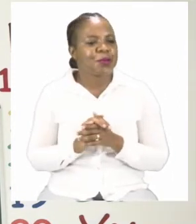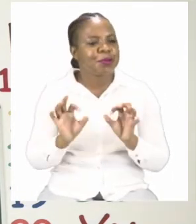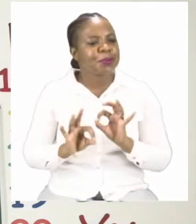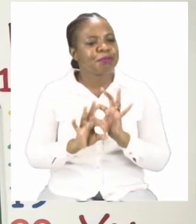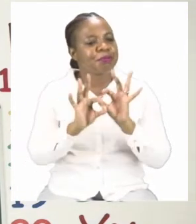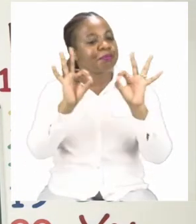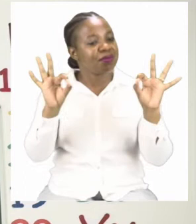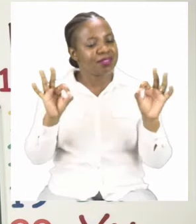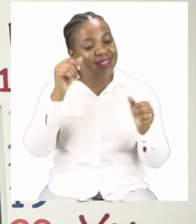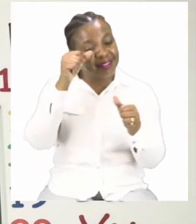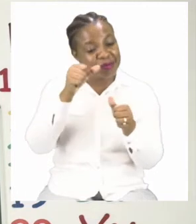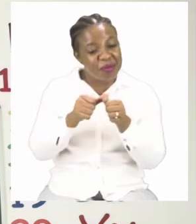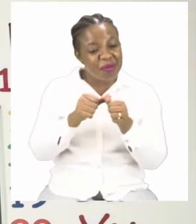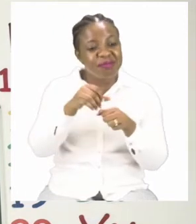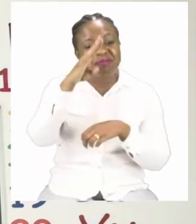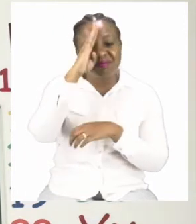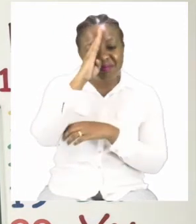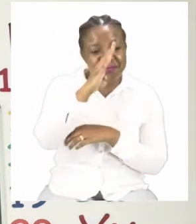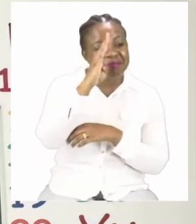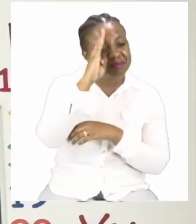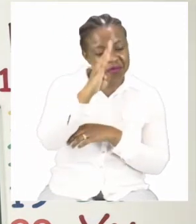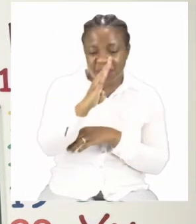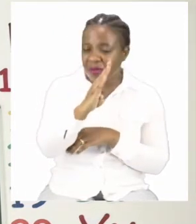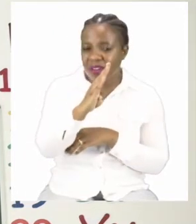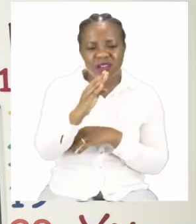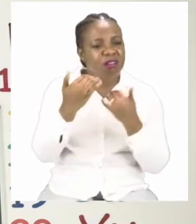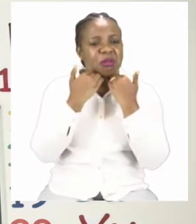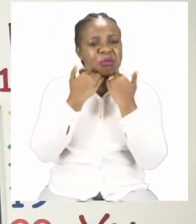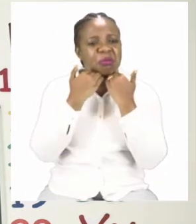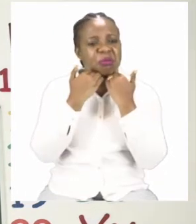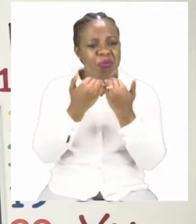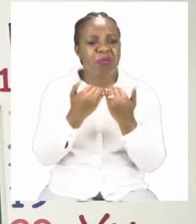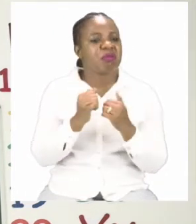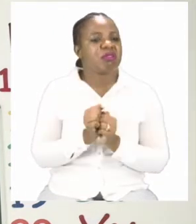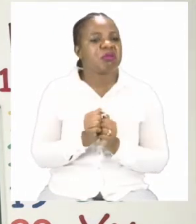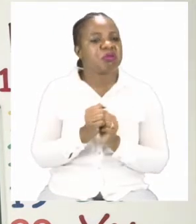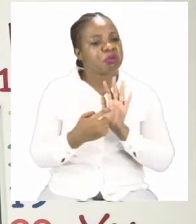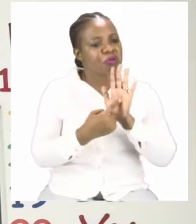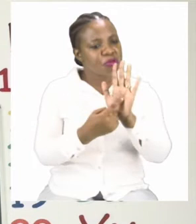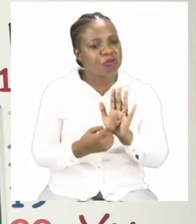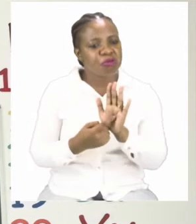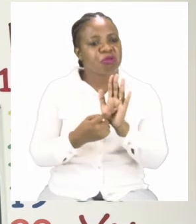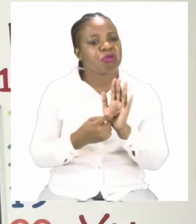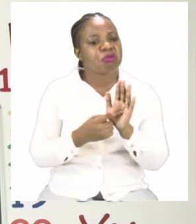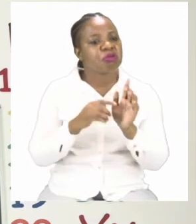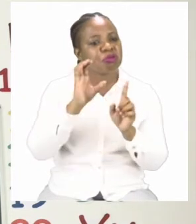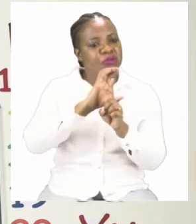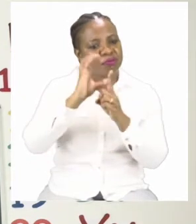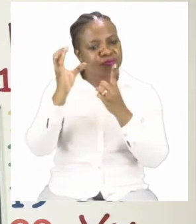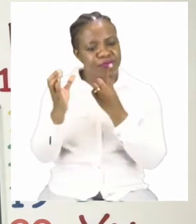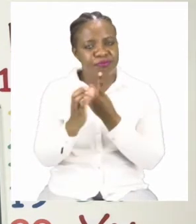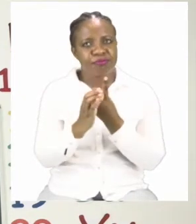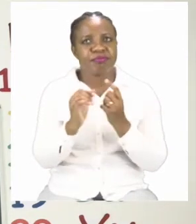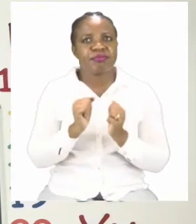very important, especially in our different cultures and customs. So now that we have read